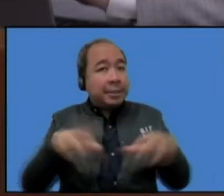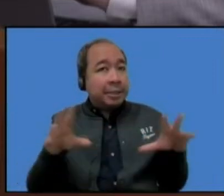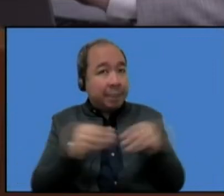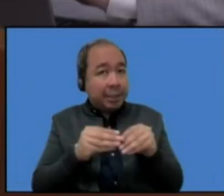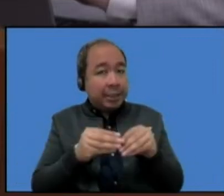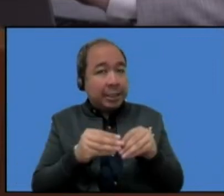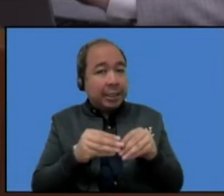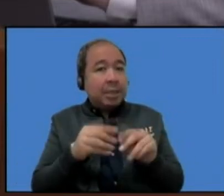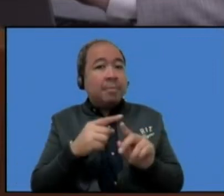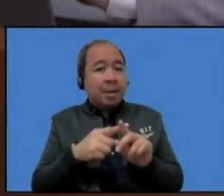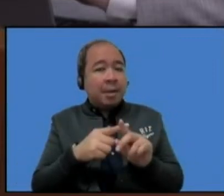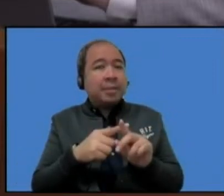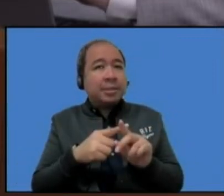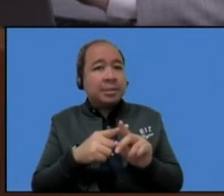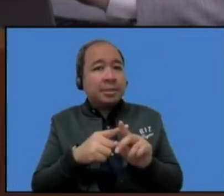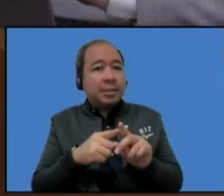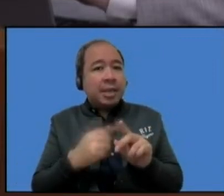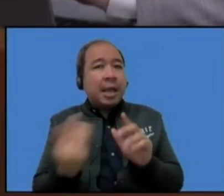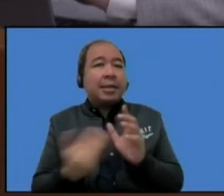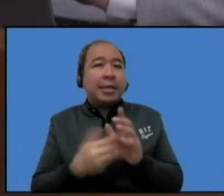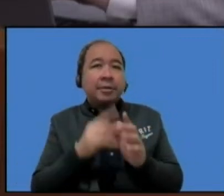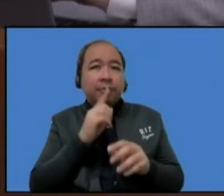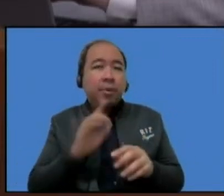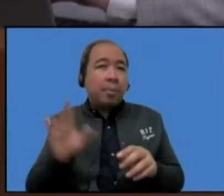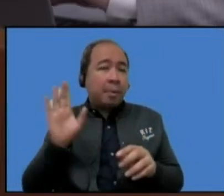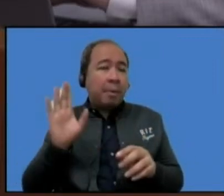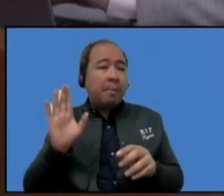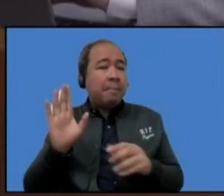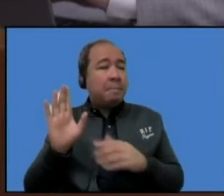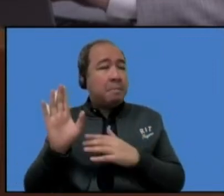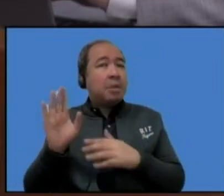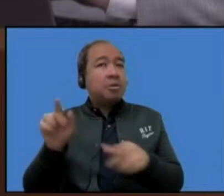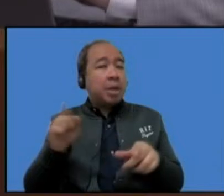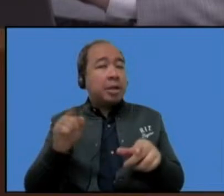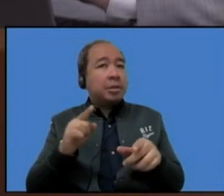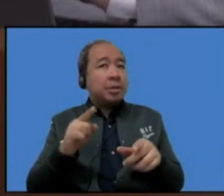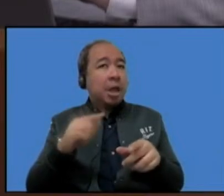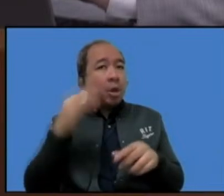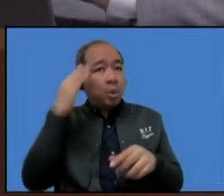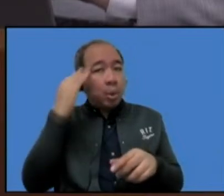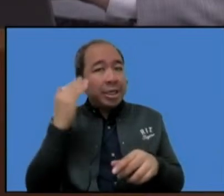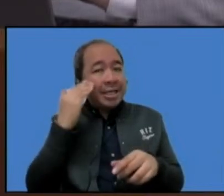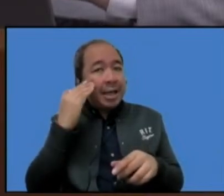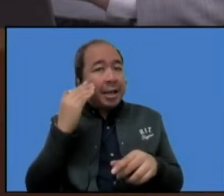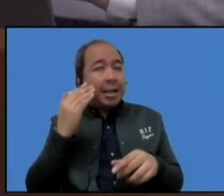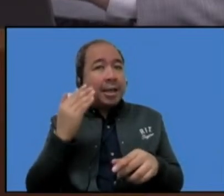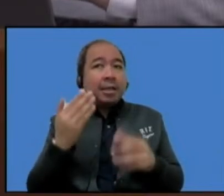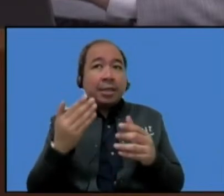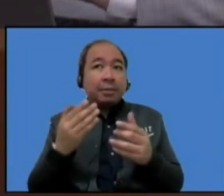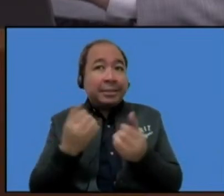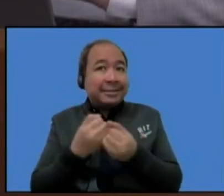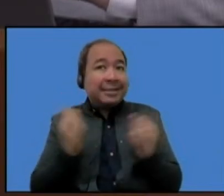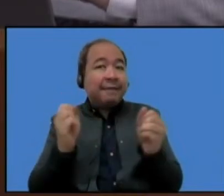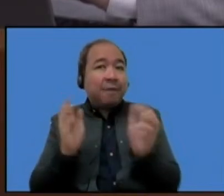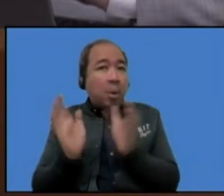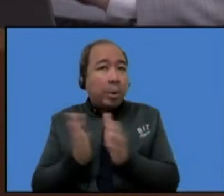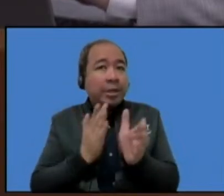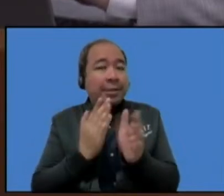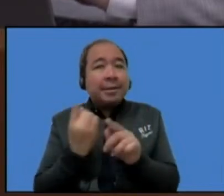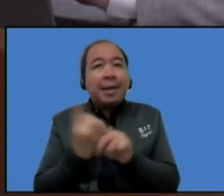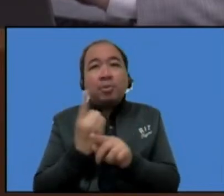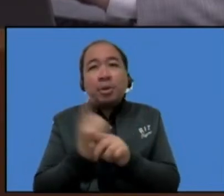by reaffirming Korea's commitments to implement GCM for safe, orderly, and regular migration. Thank